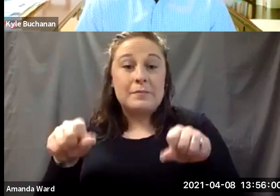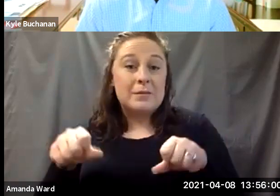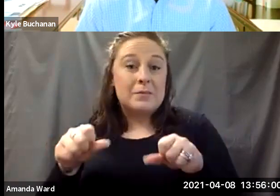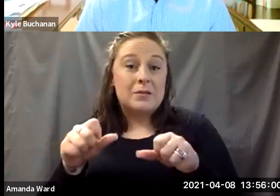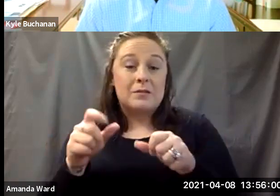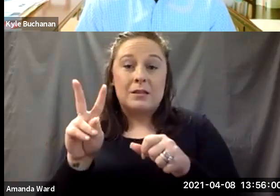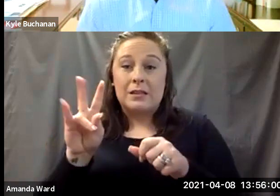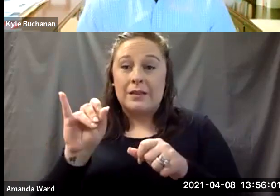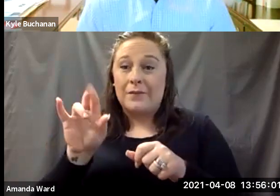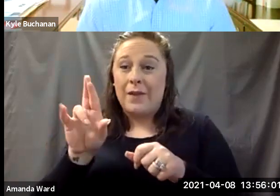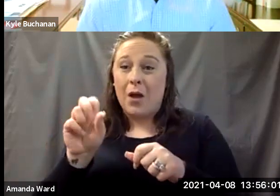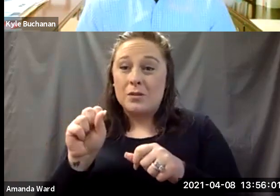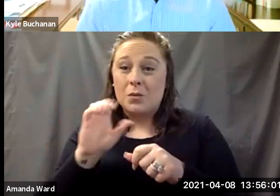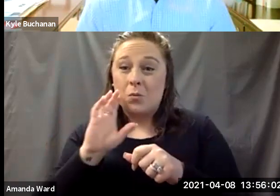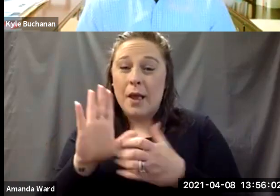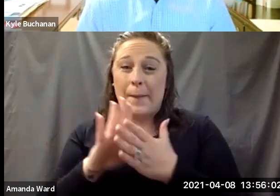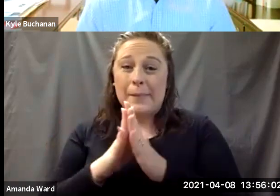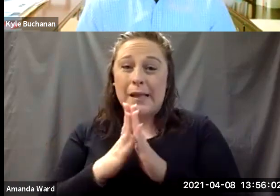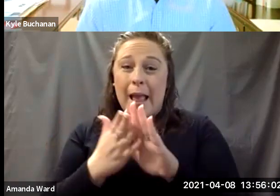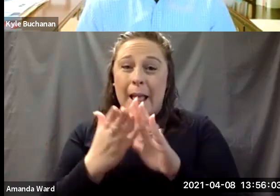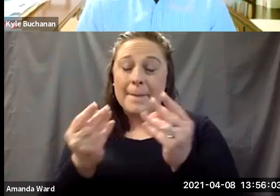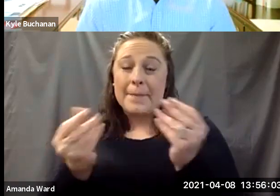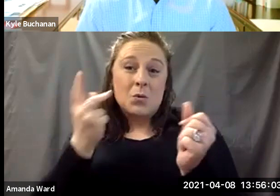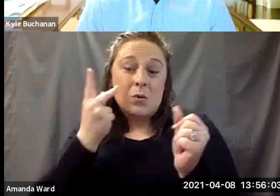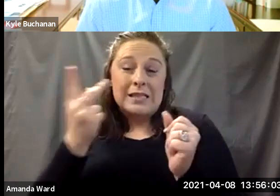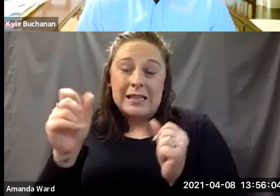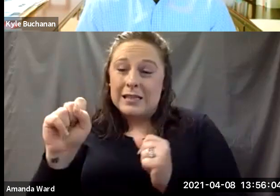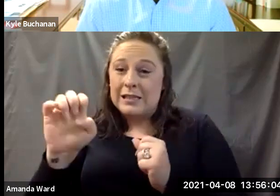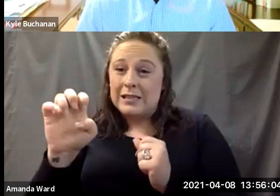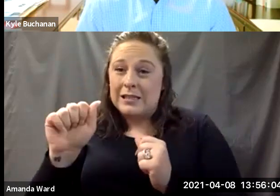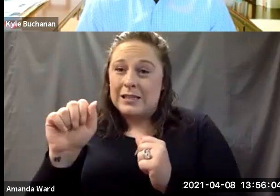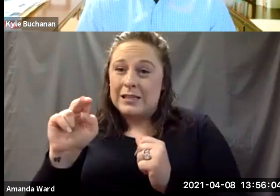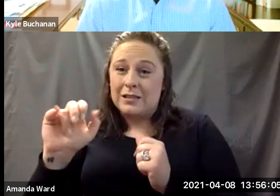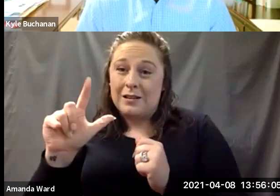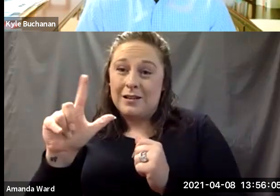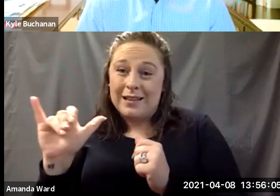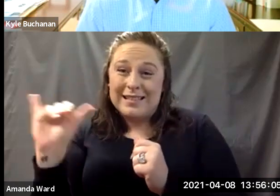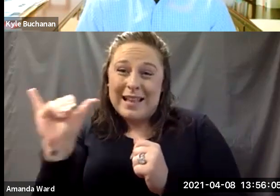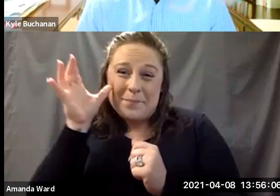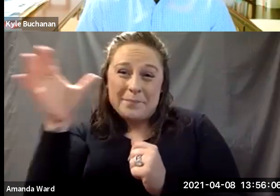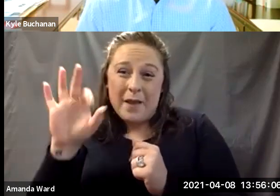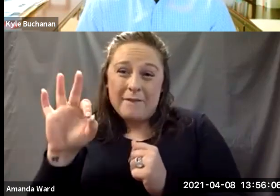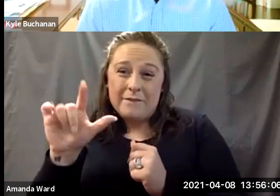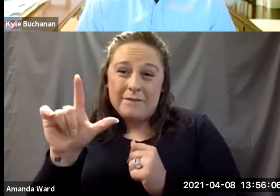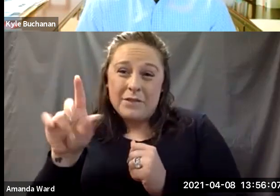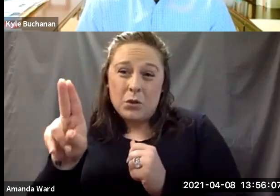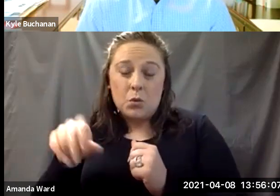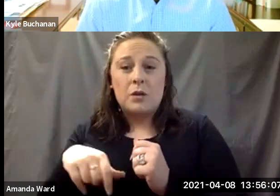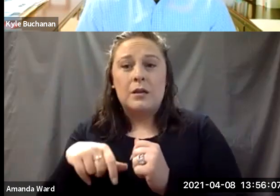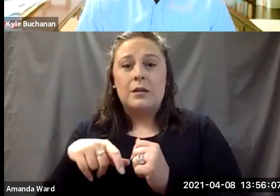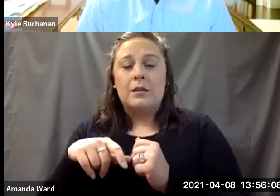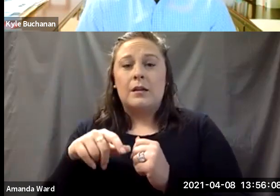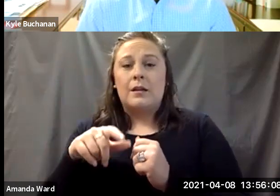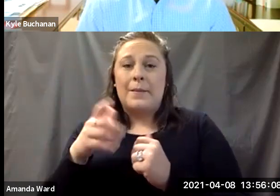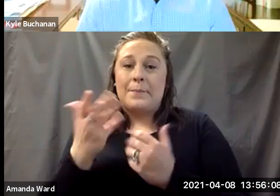of become something that we see seasonally, like flu. It's possible that this is something that is going to stay